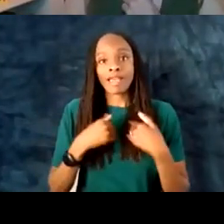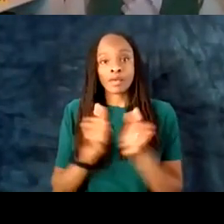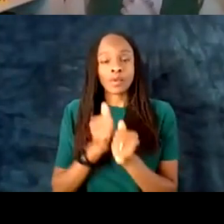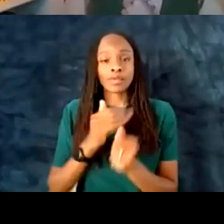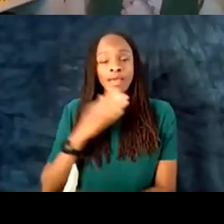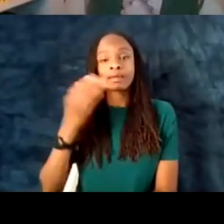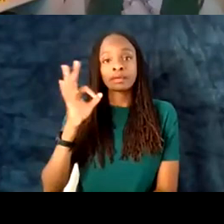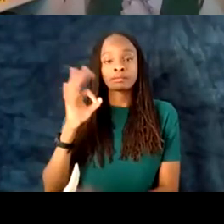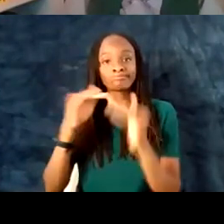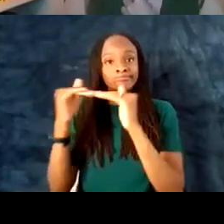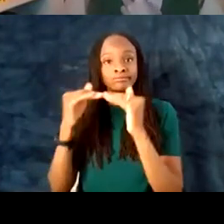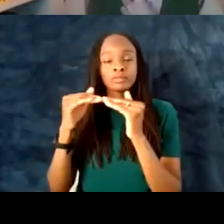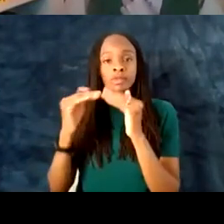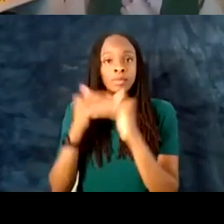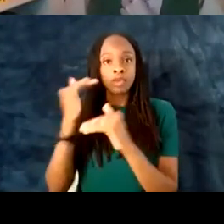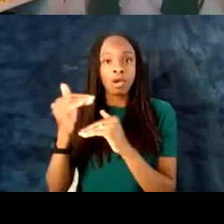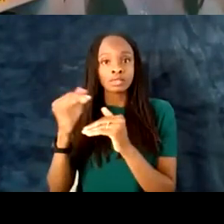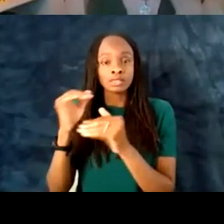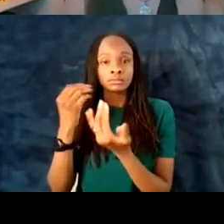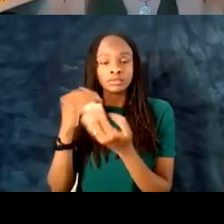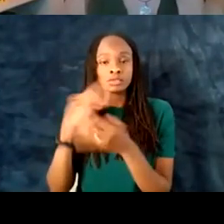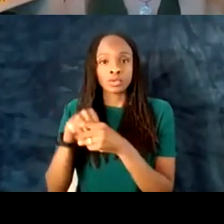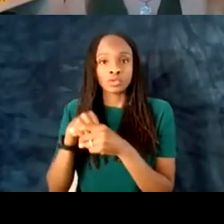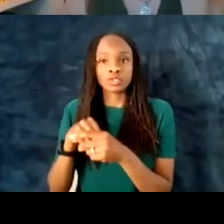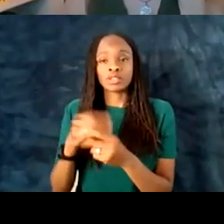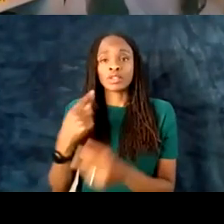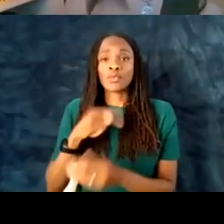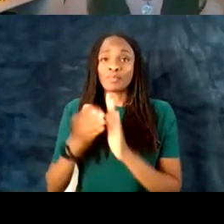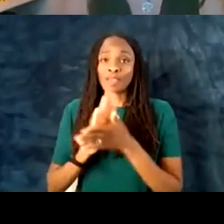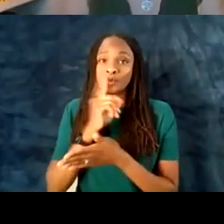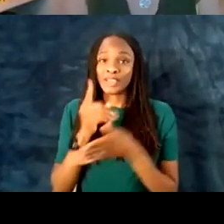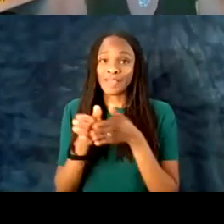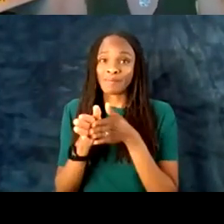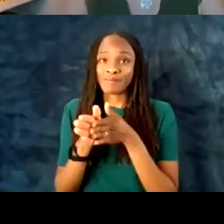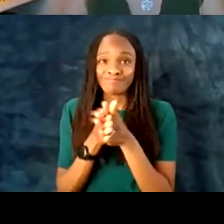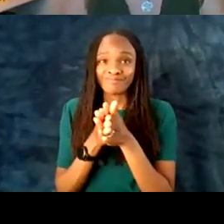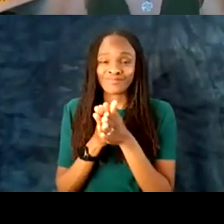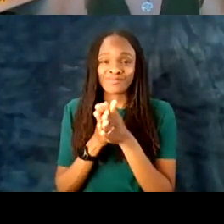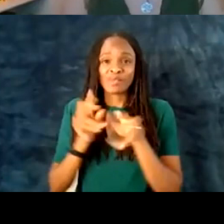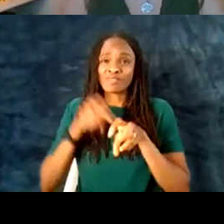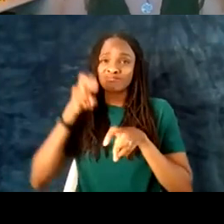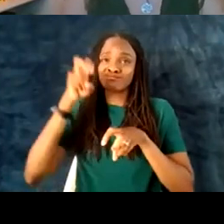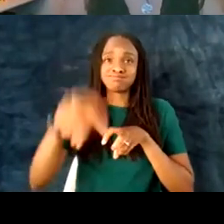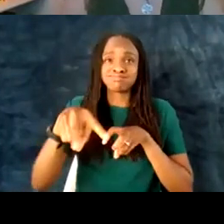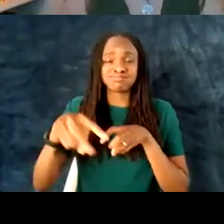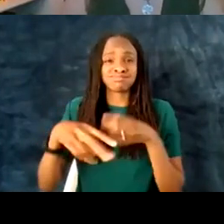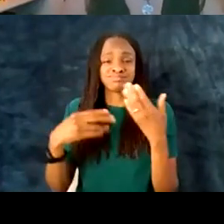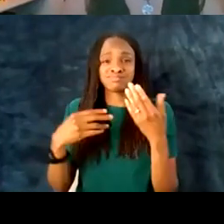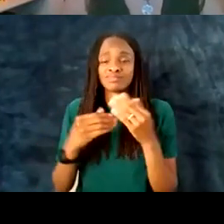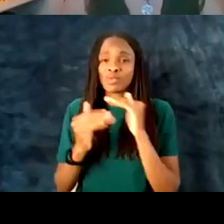Beyond Inclusion, we realize we're becoming very ambitious and we're jumping way past who's in front of and behind the